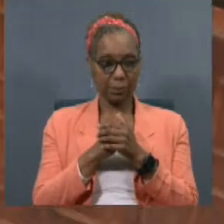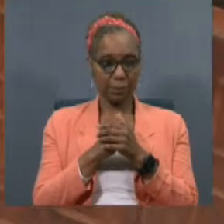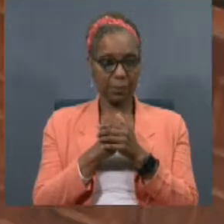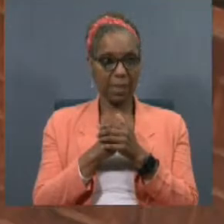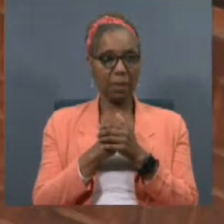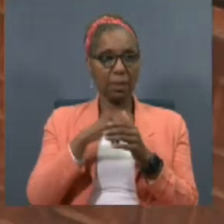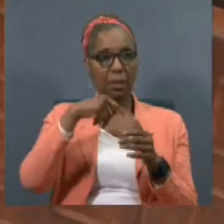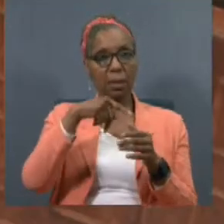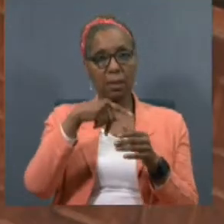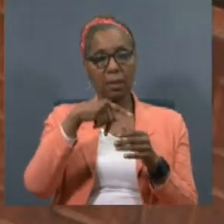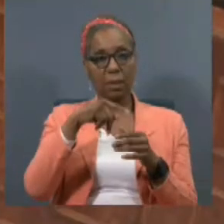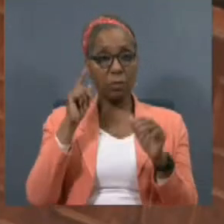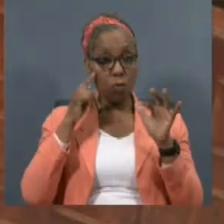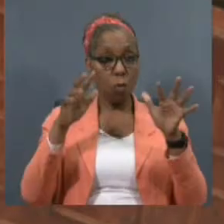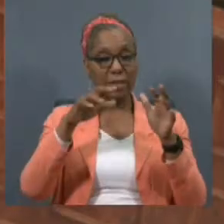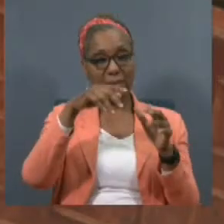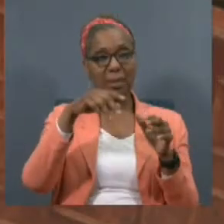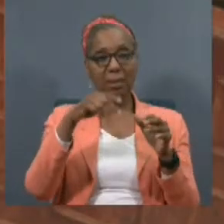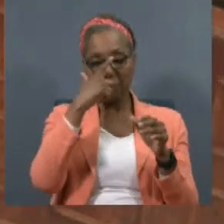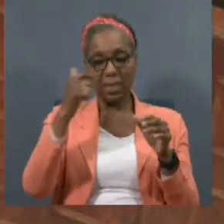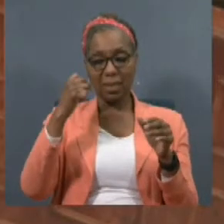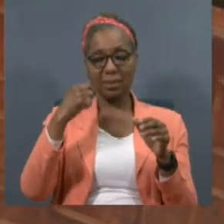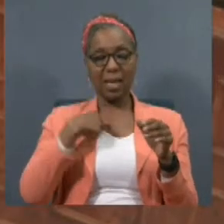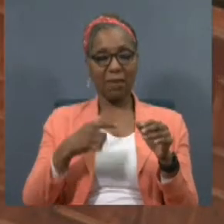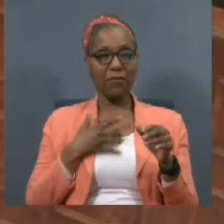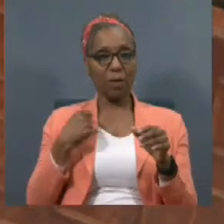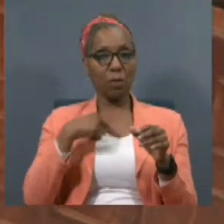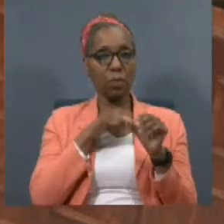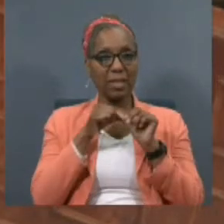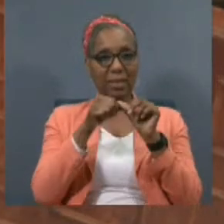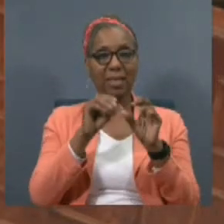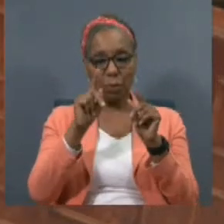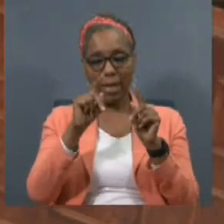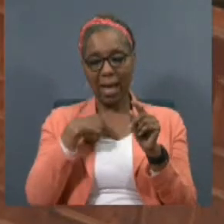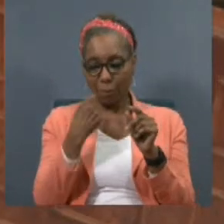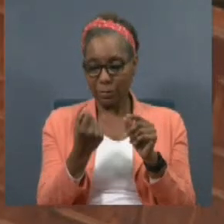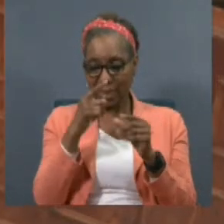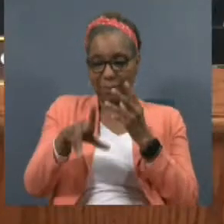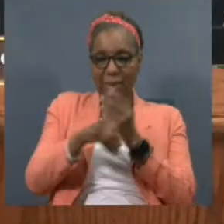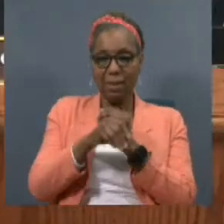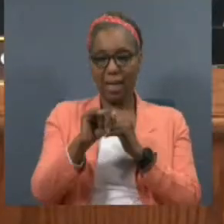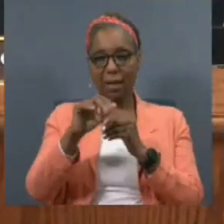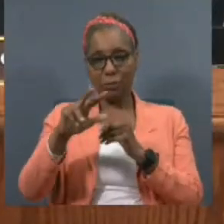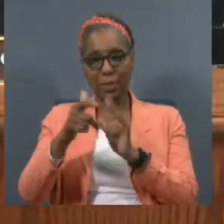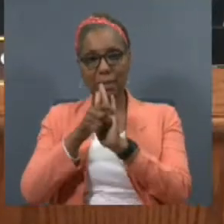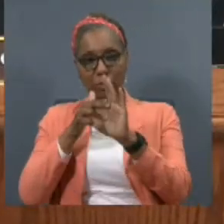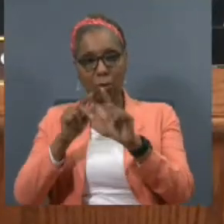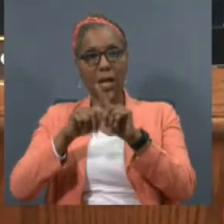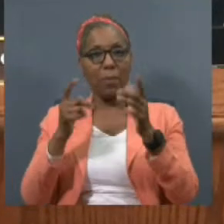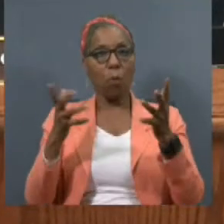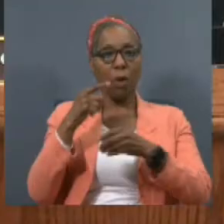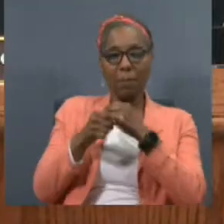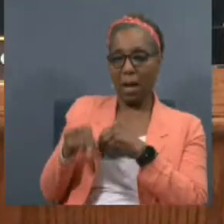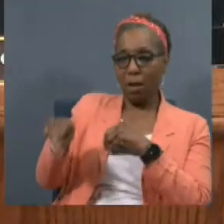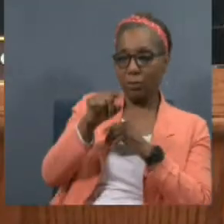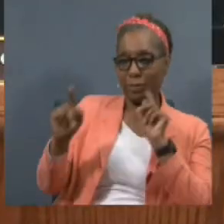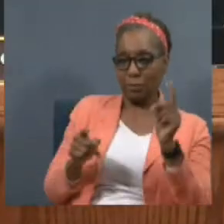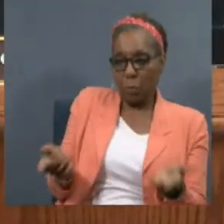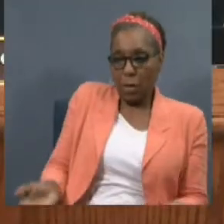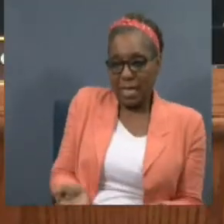Because I just feel we're continuing, and I get it, the annexation, the I3 zoning, but what about these people